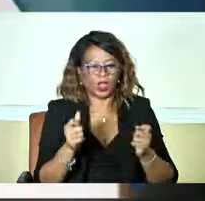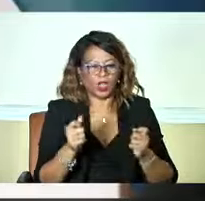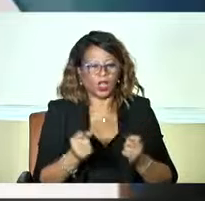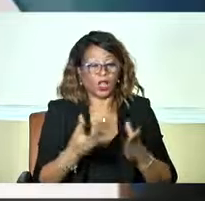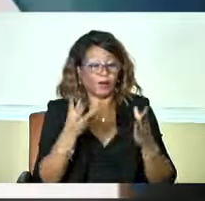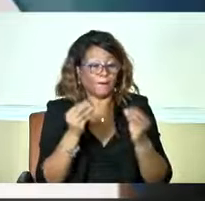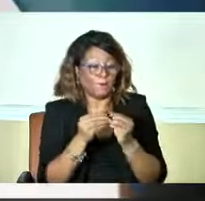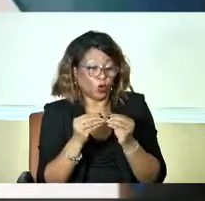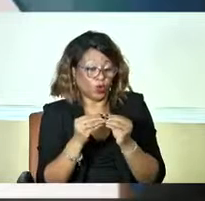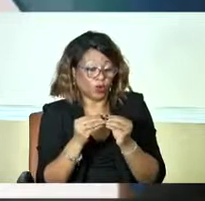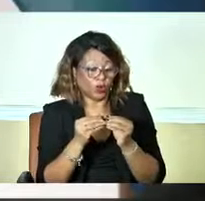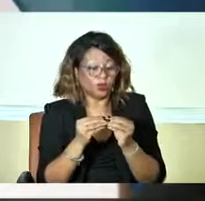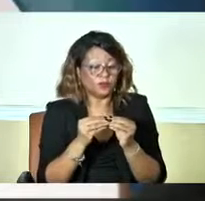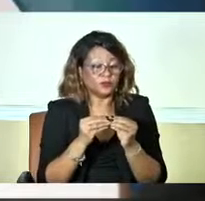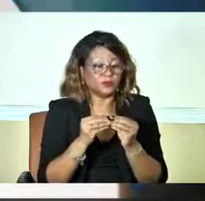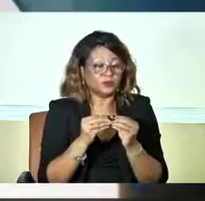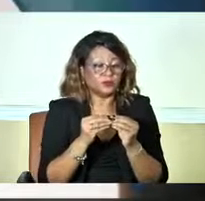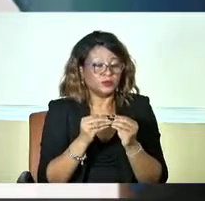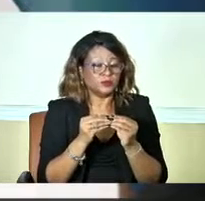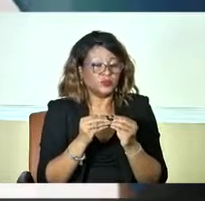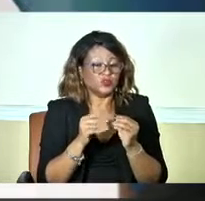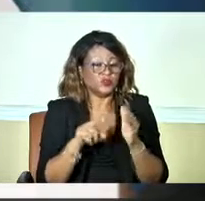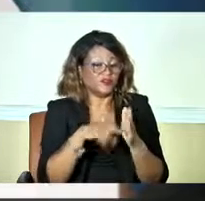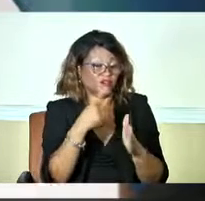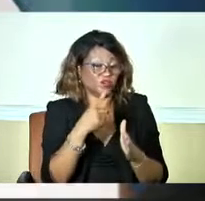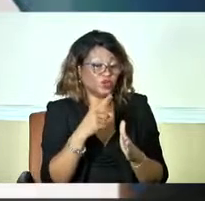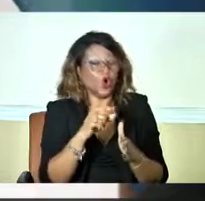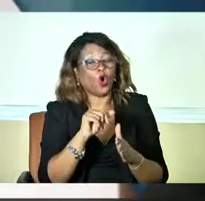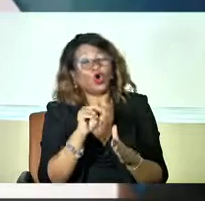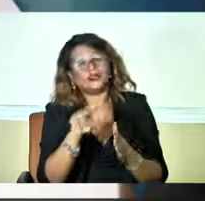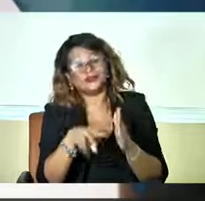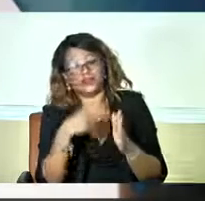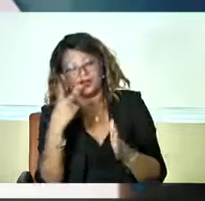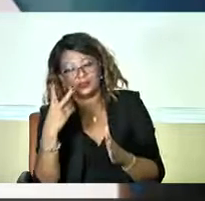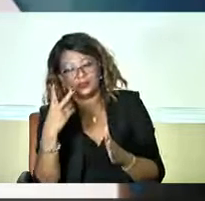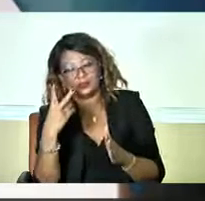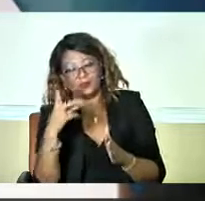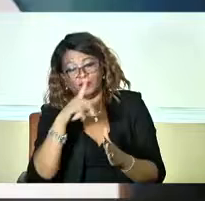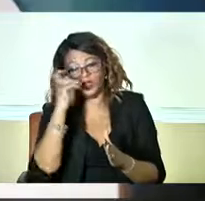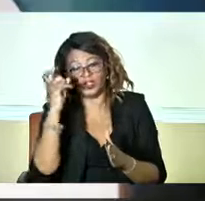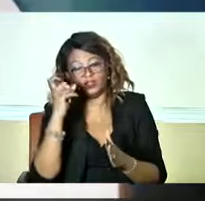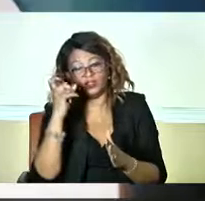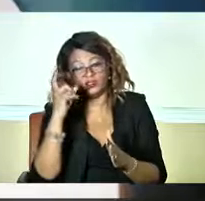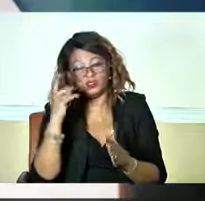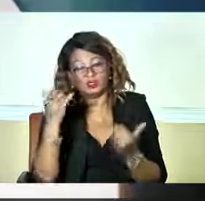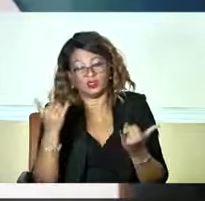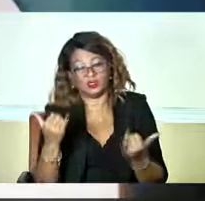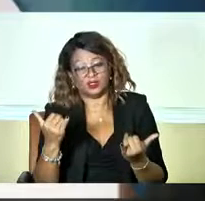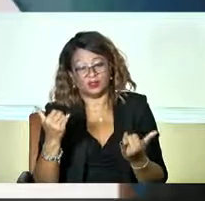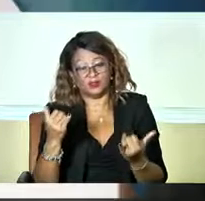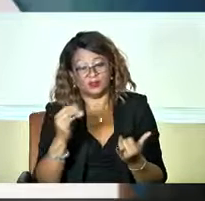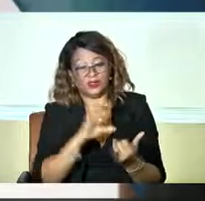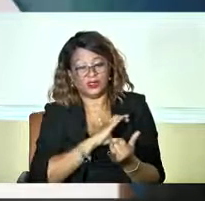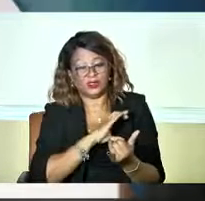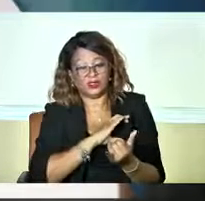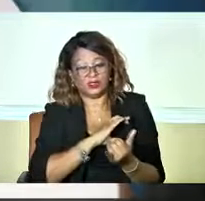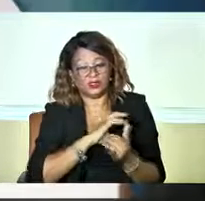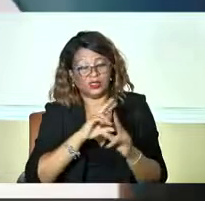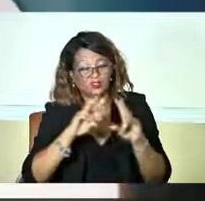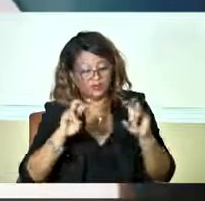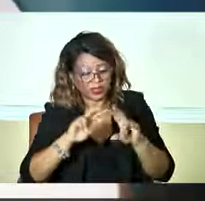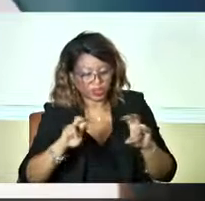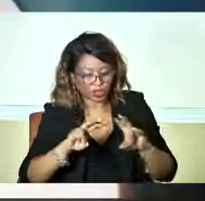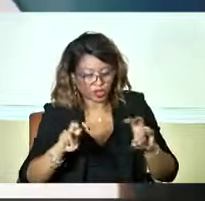more with respect to the first one or the second one because they are currently under police